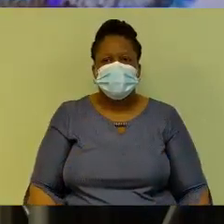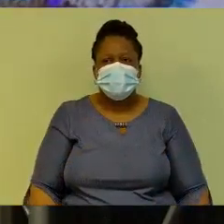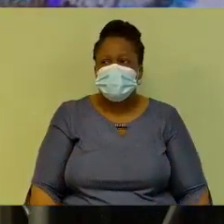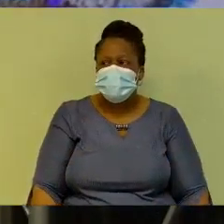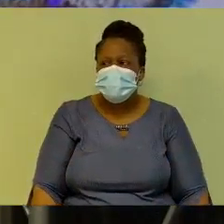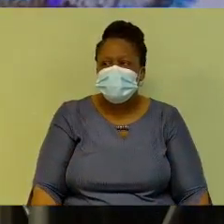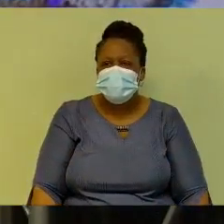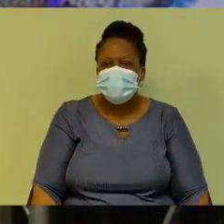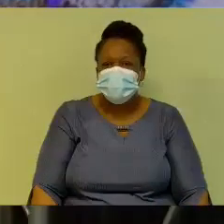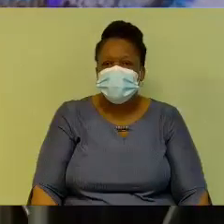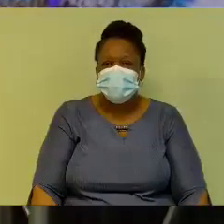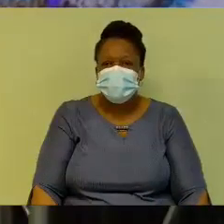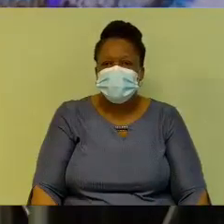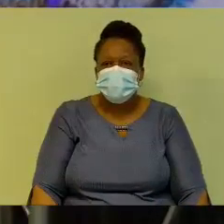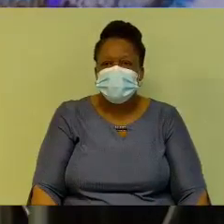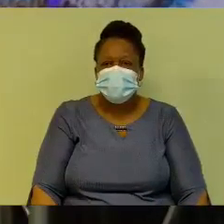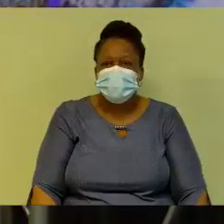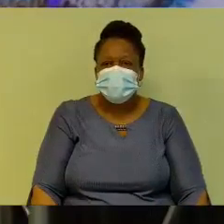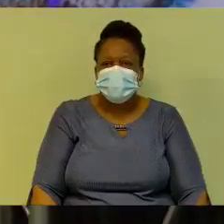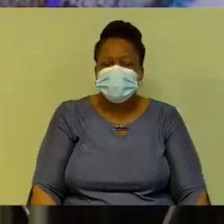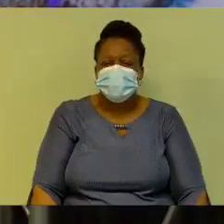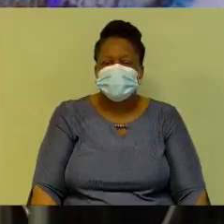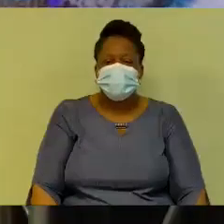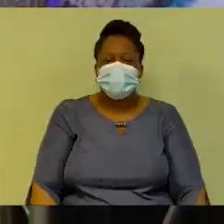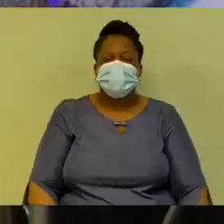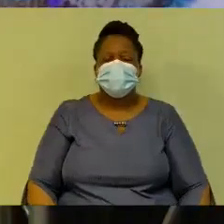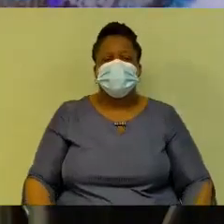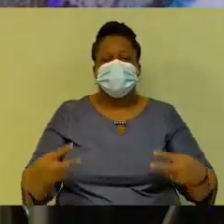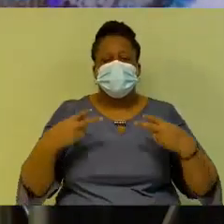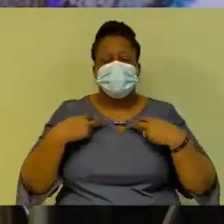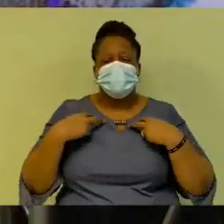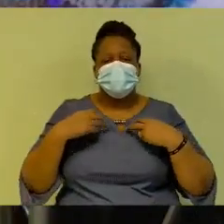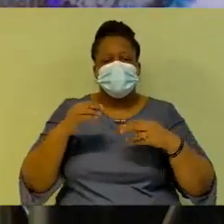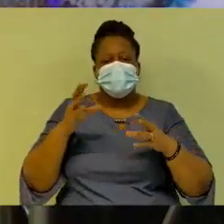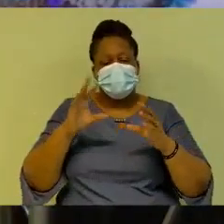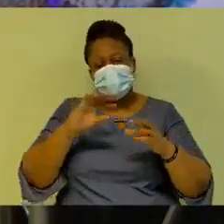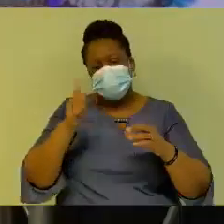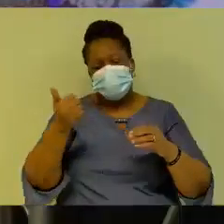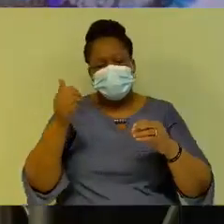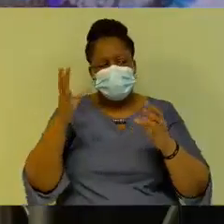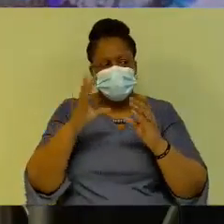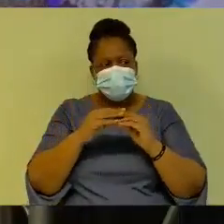the Antioch Church here next to NEMA.